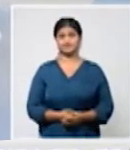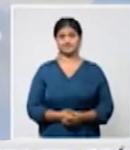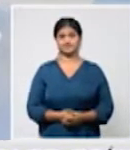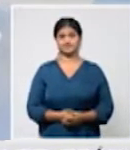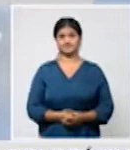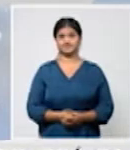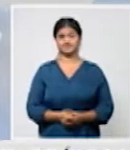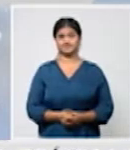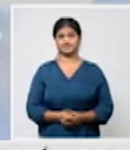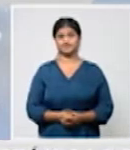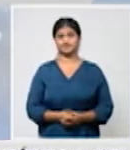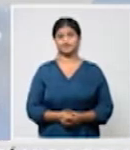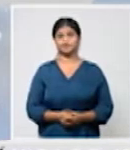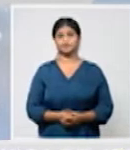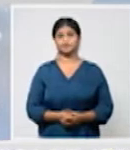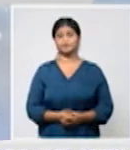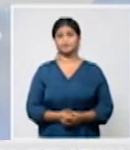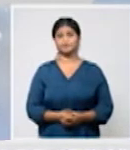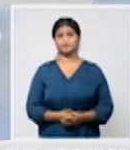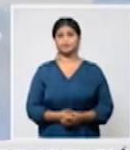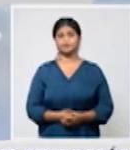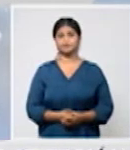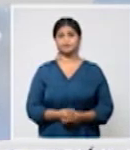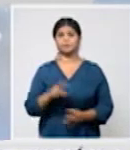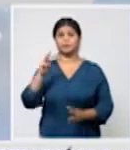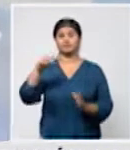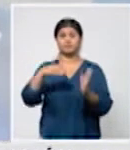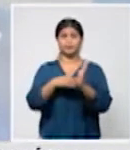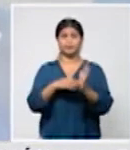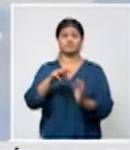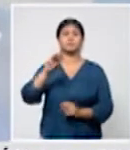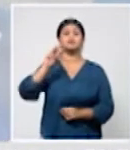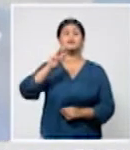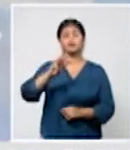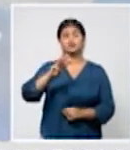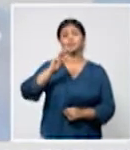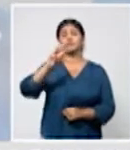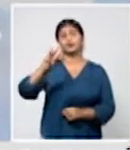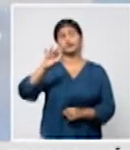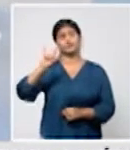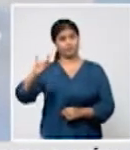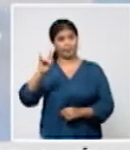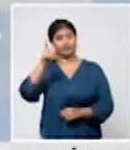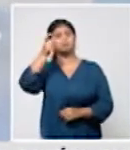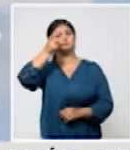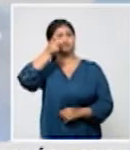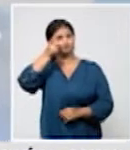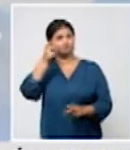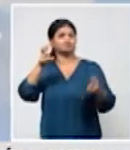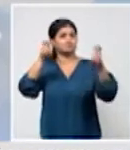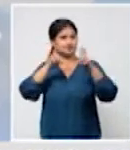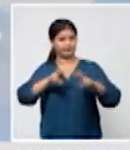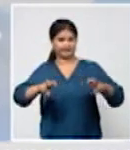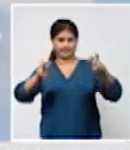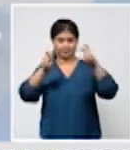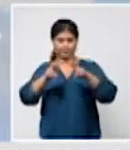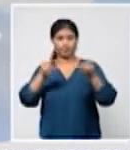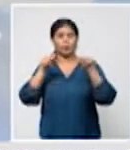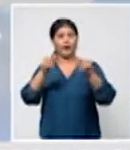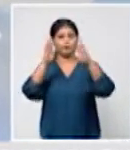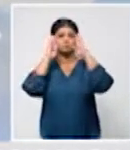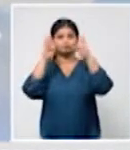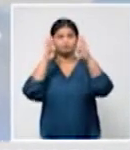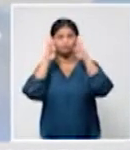cases and 146 confirmed active cases. Quite a high number. In our